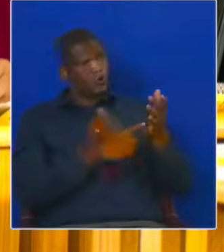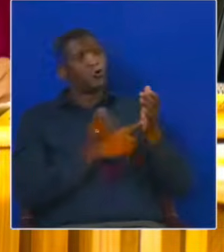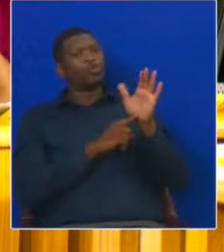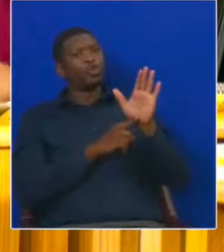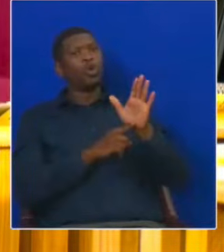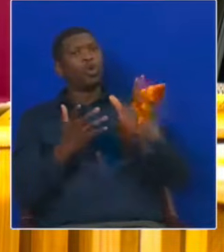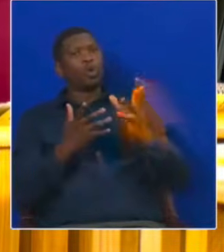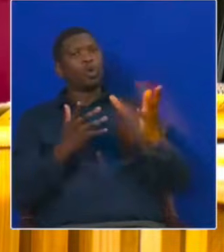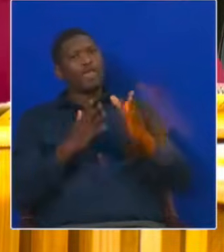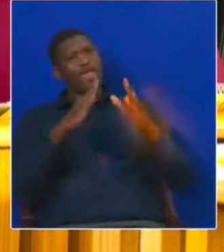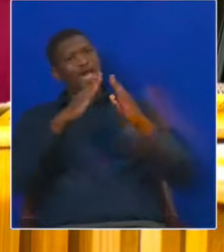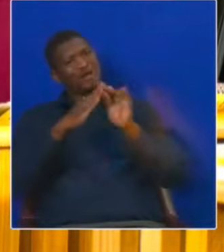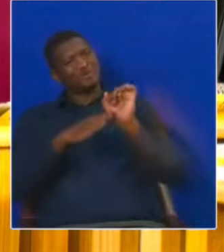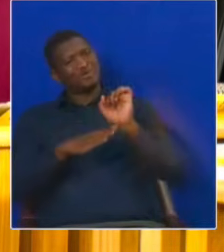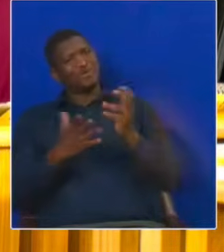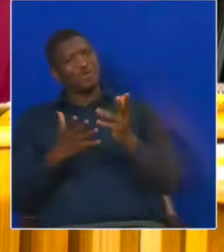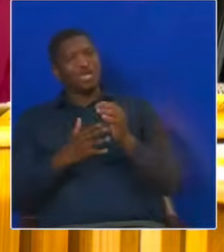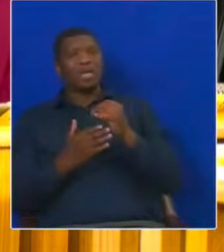house.